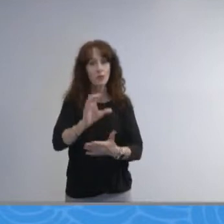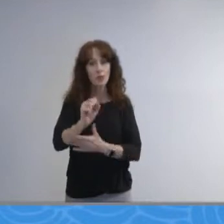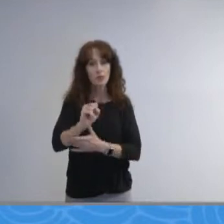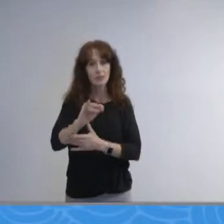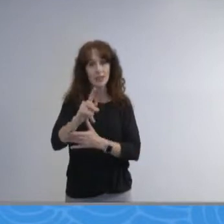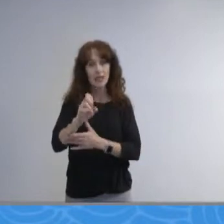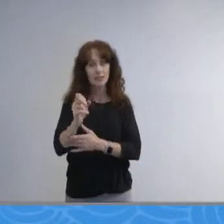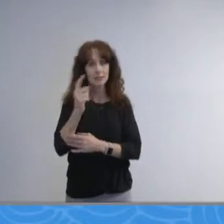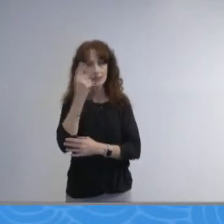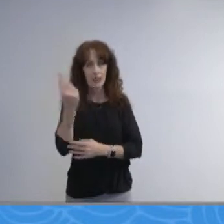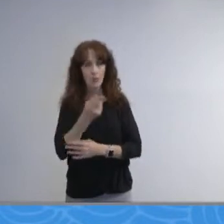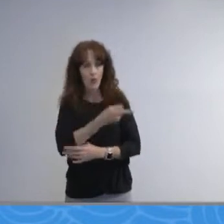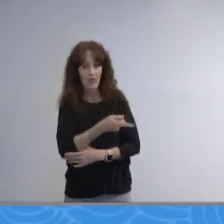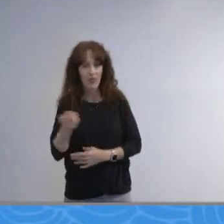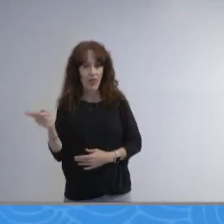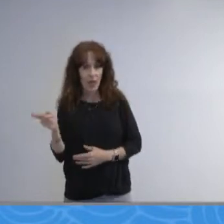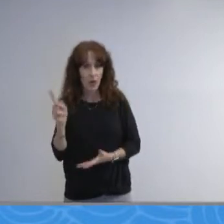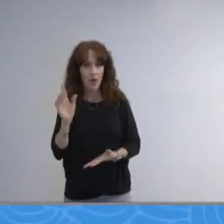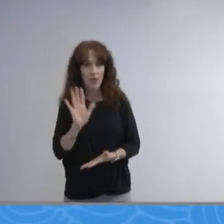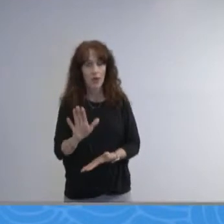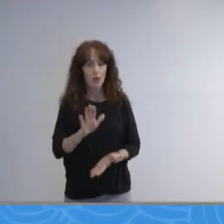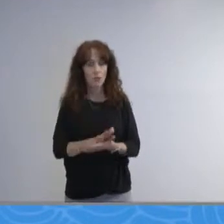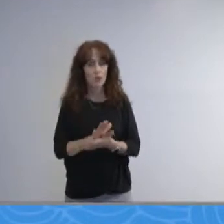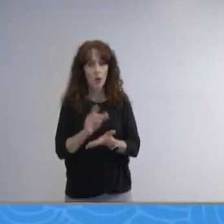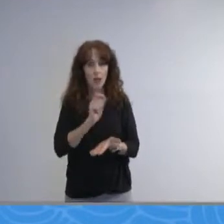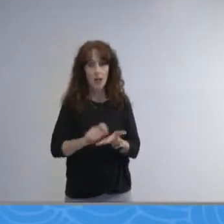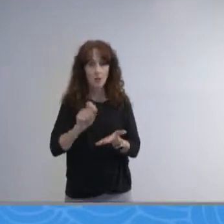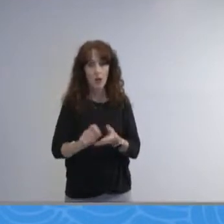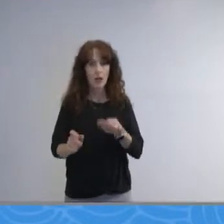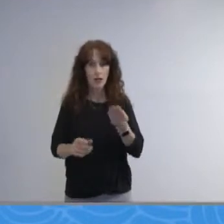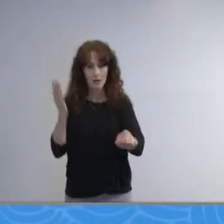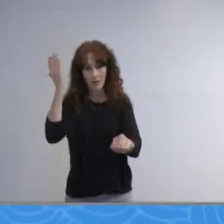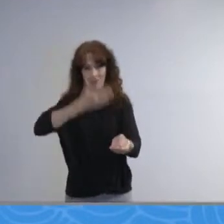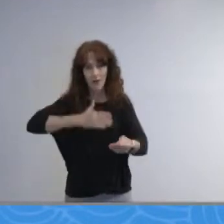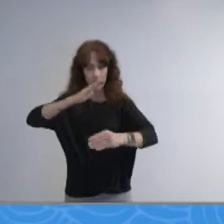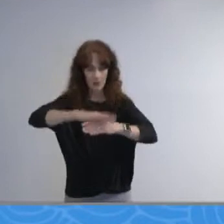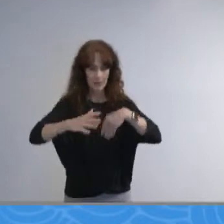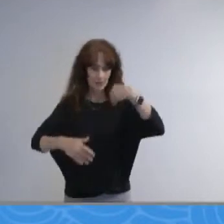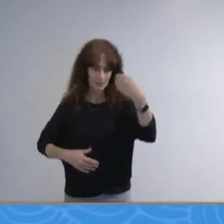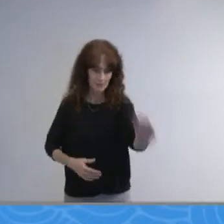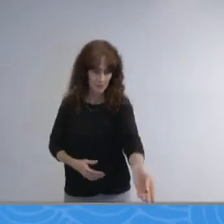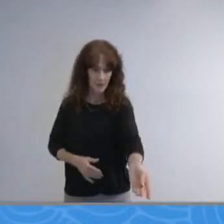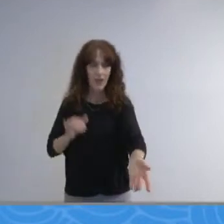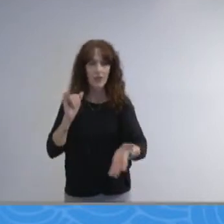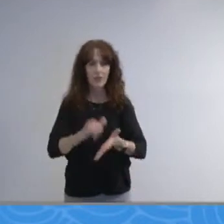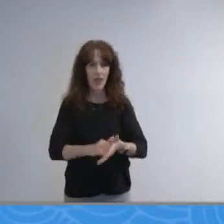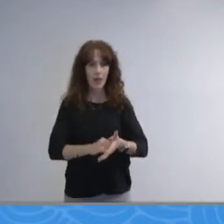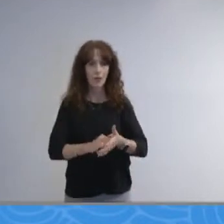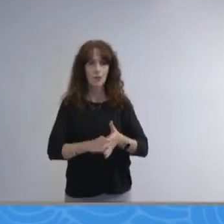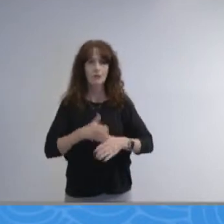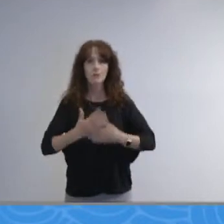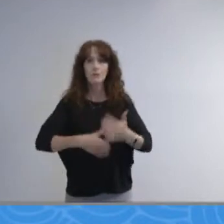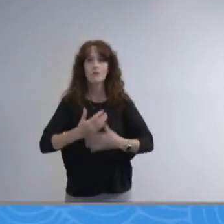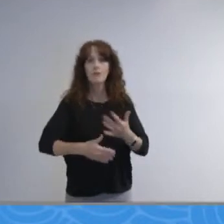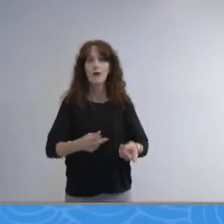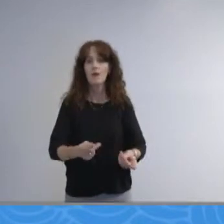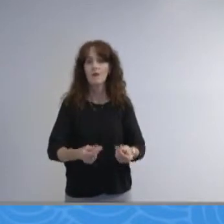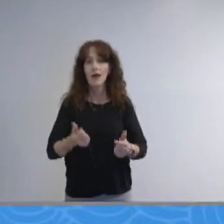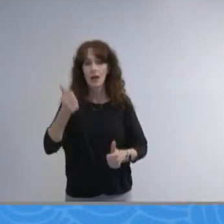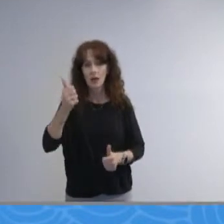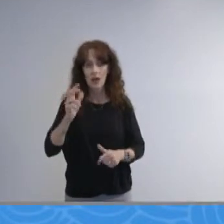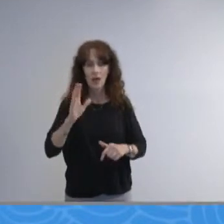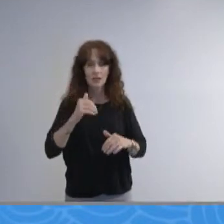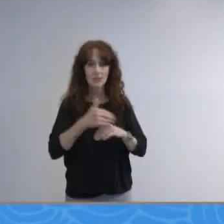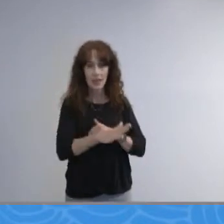anybody at their school personnel, put it in writing, bring it to the front desk. that would kind of expedite things a little bit instead